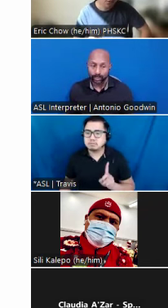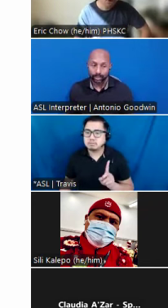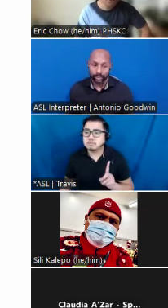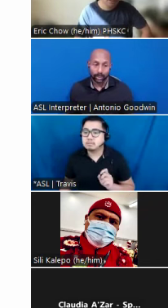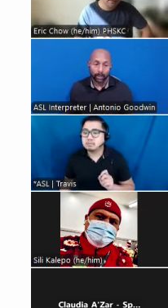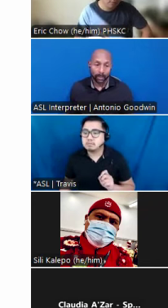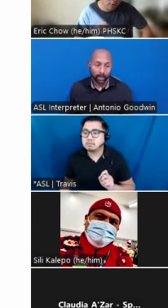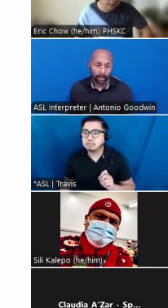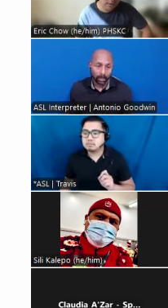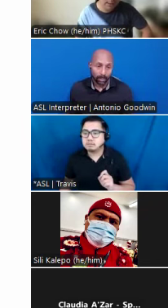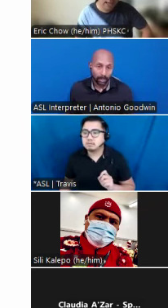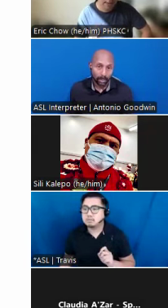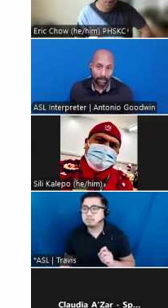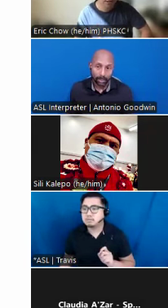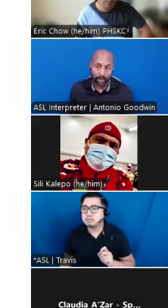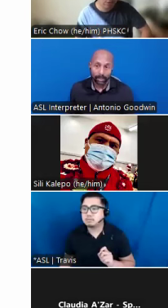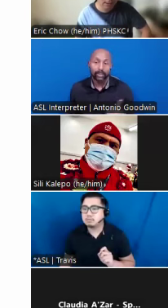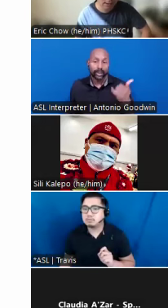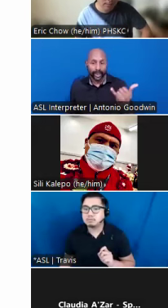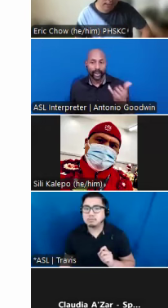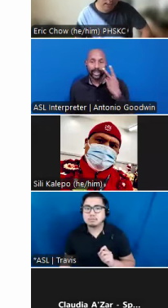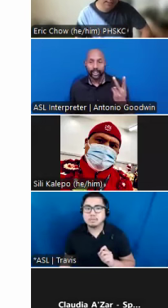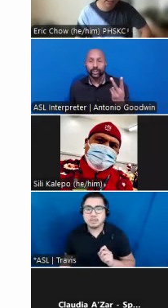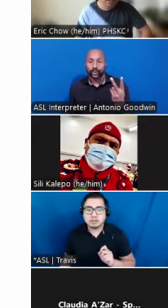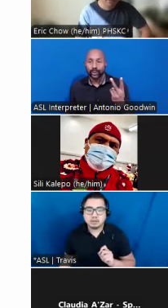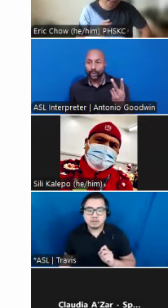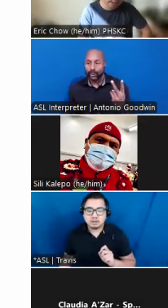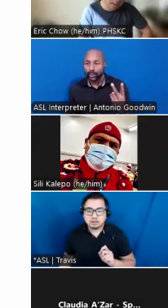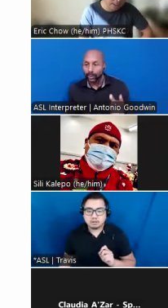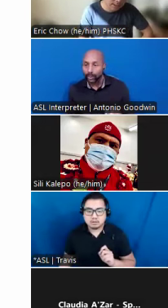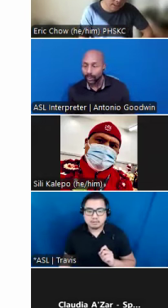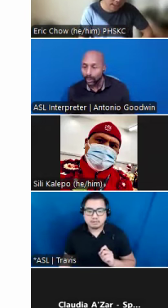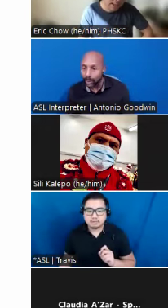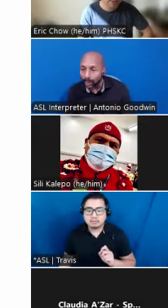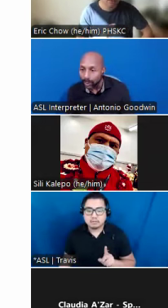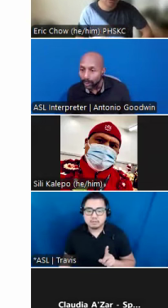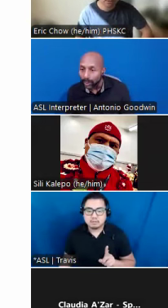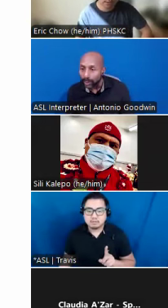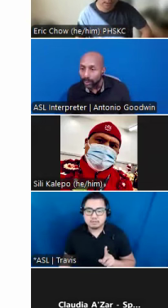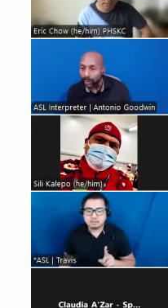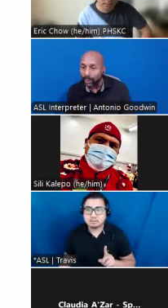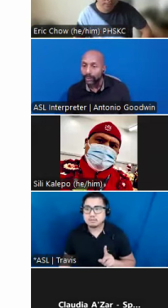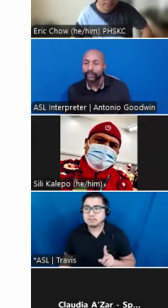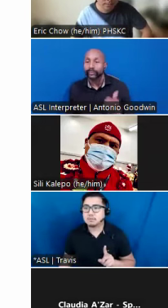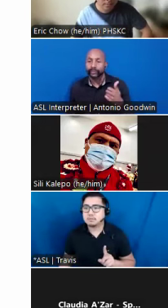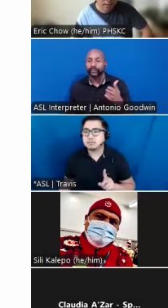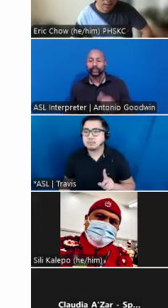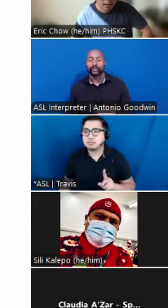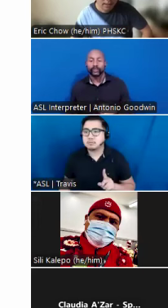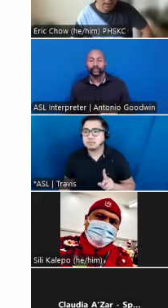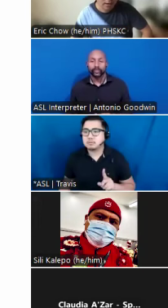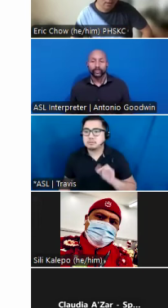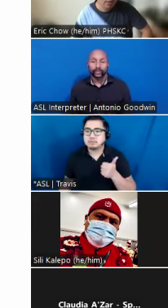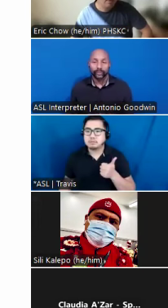But fortunately, most of us have a healthy immune system that consists of antibodies and immune cells.